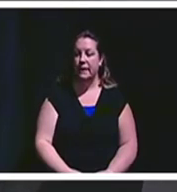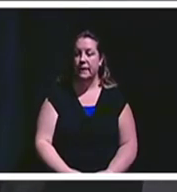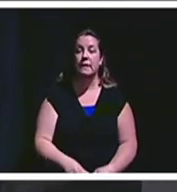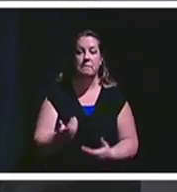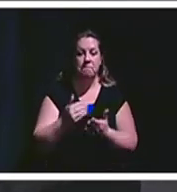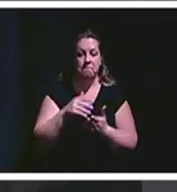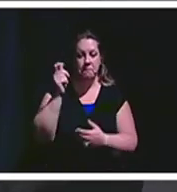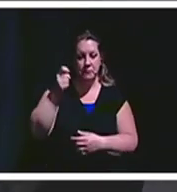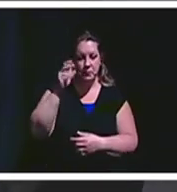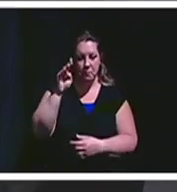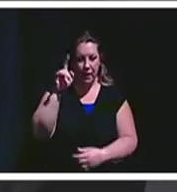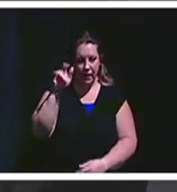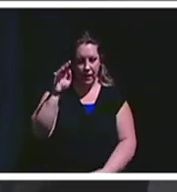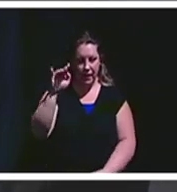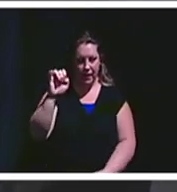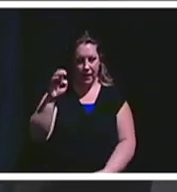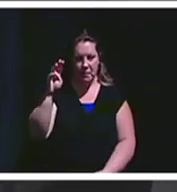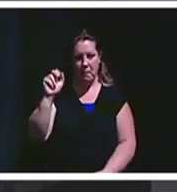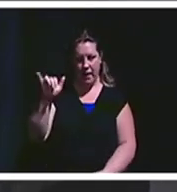Judge Melanie May.